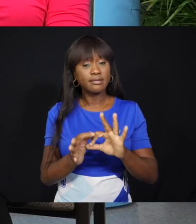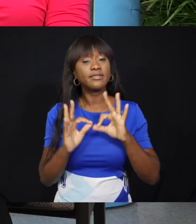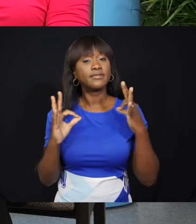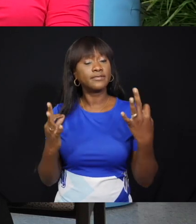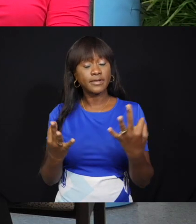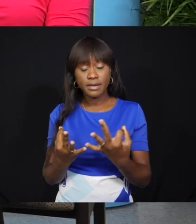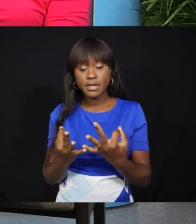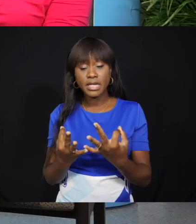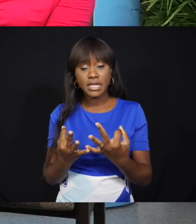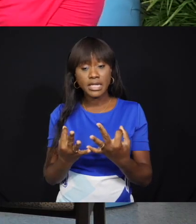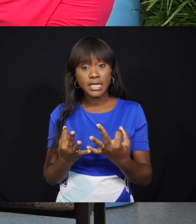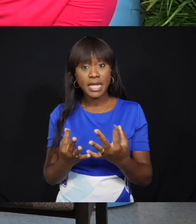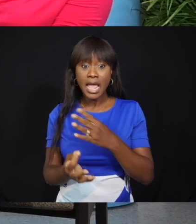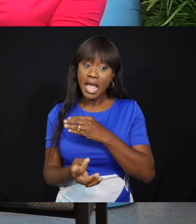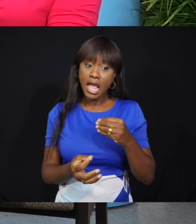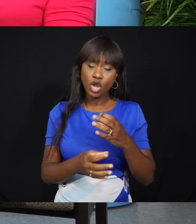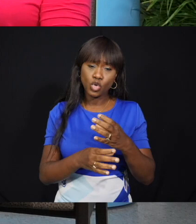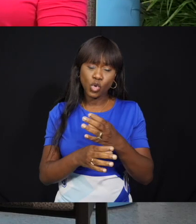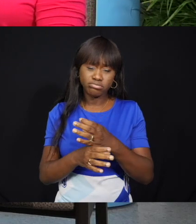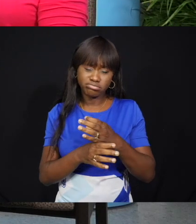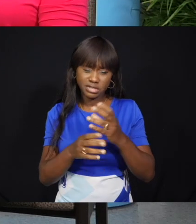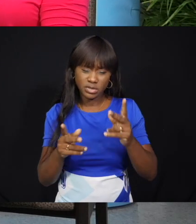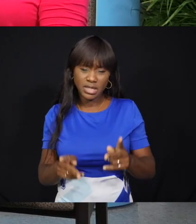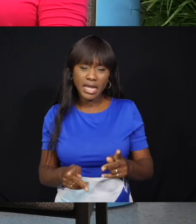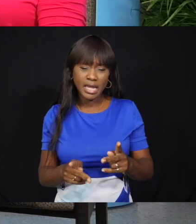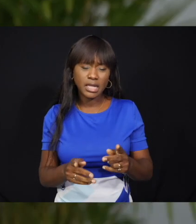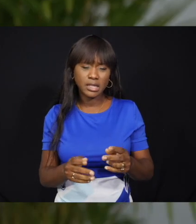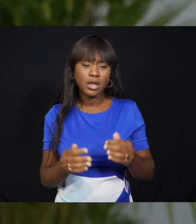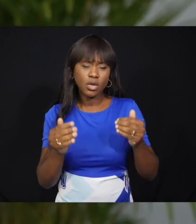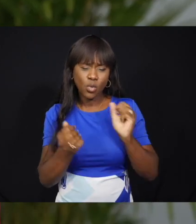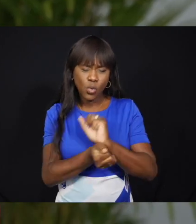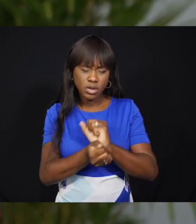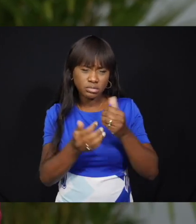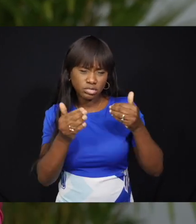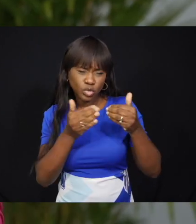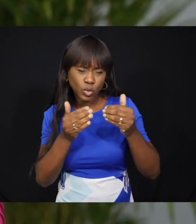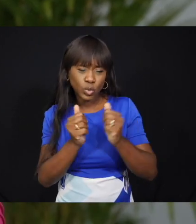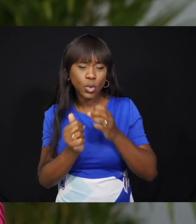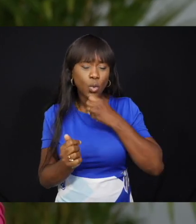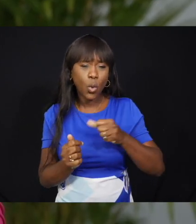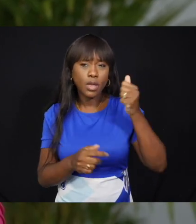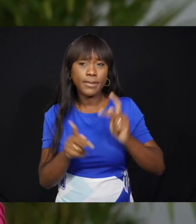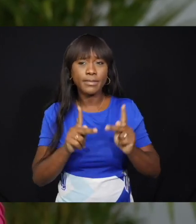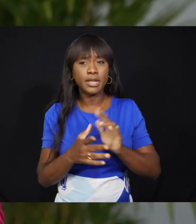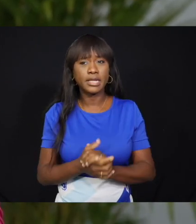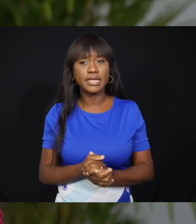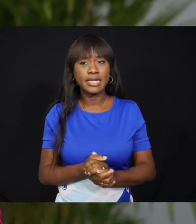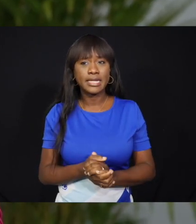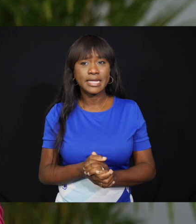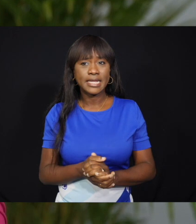more. Definitely. Some we have to understand a challenge with health issues. And again, for